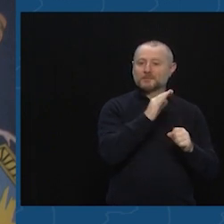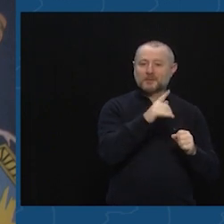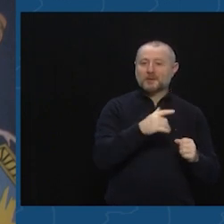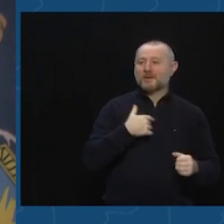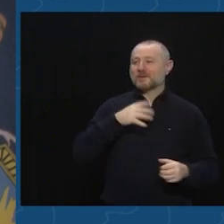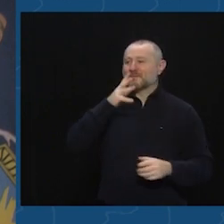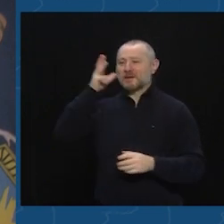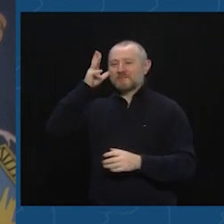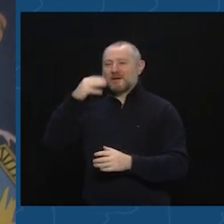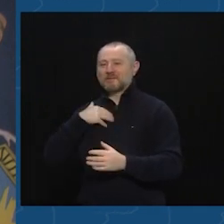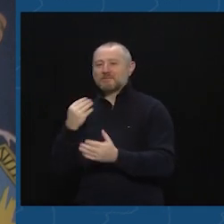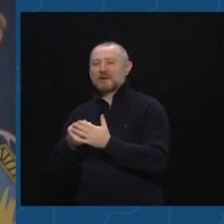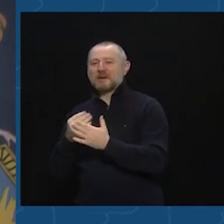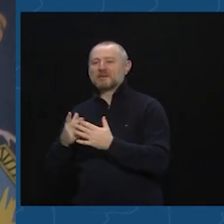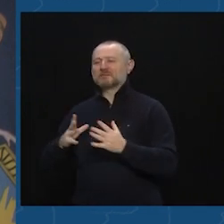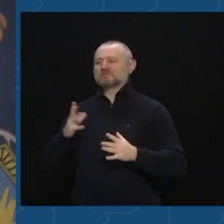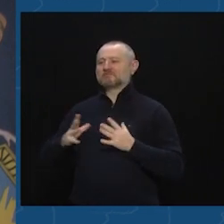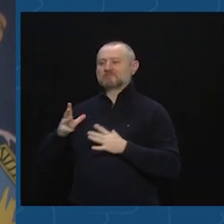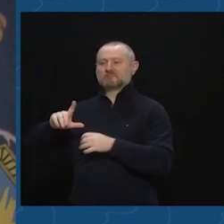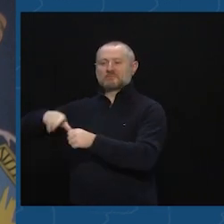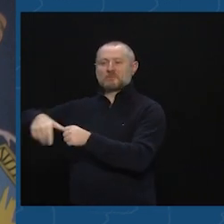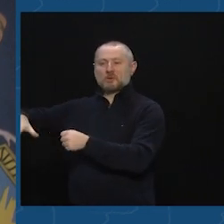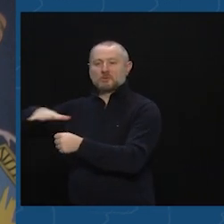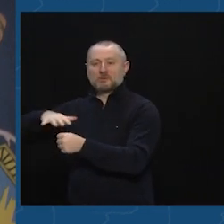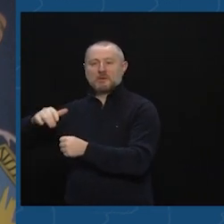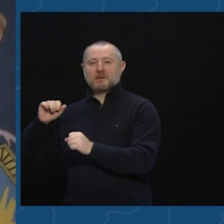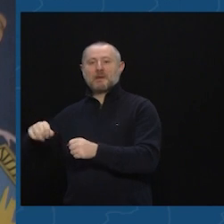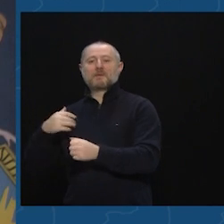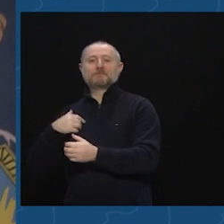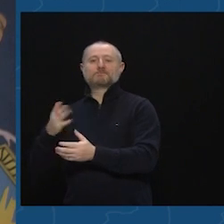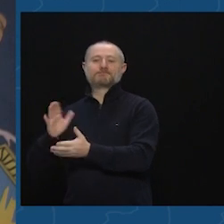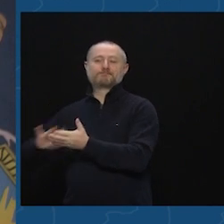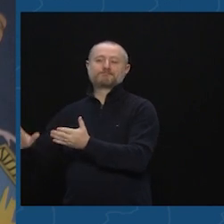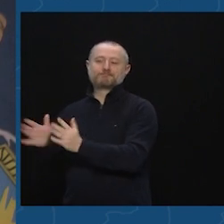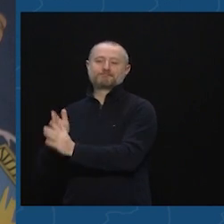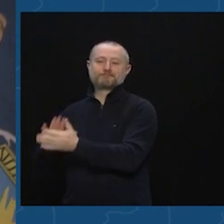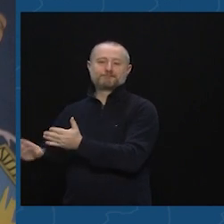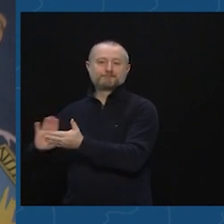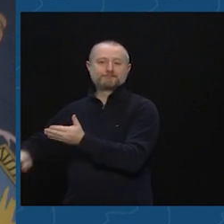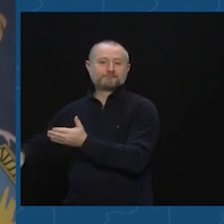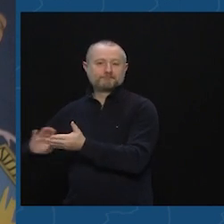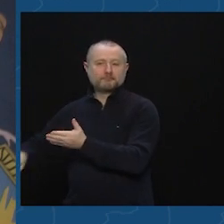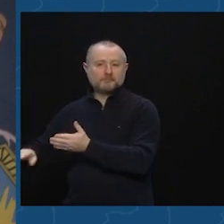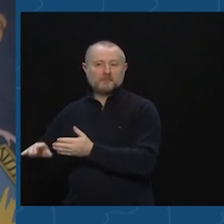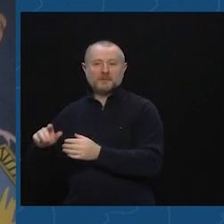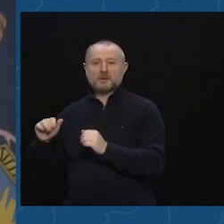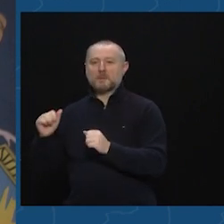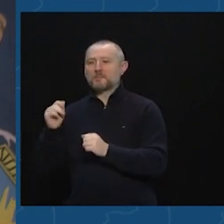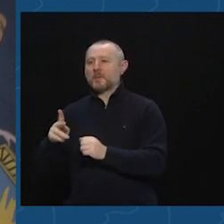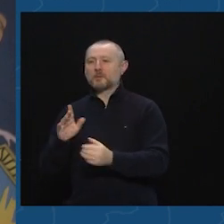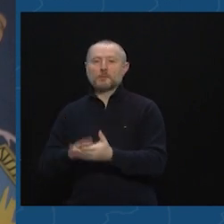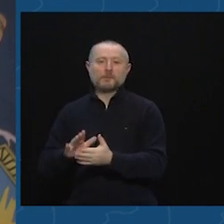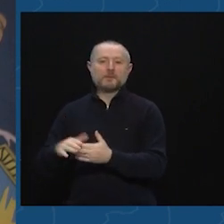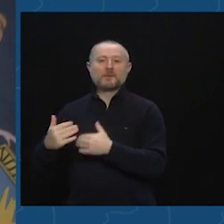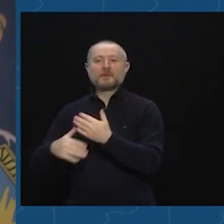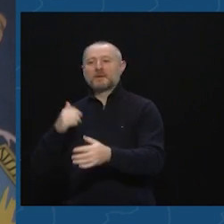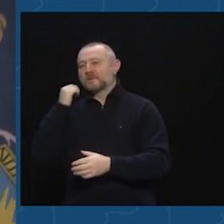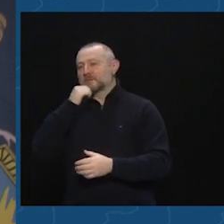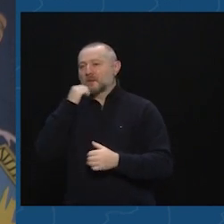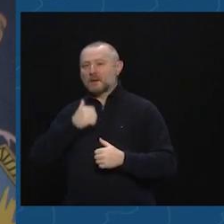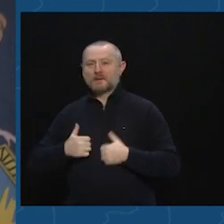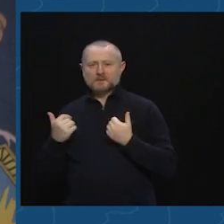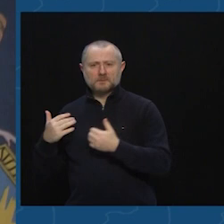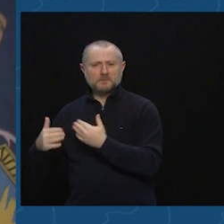after posting bail to their jobs, to school, and a different life. That is what bail reform is set out to do. And so I stand behind